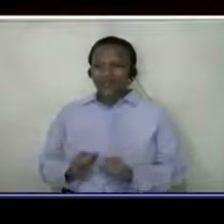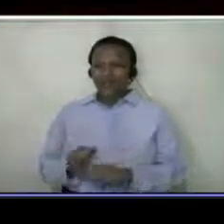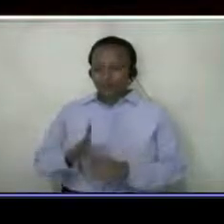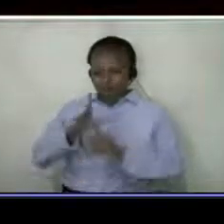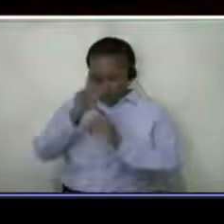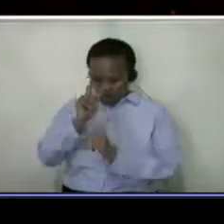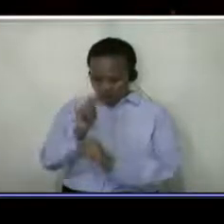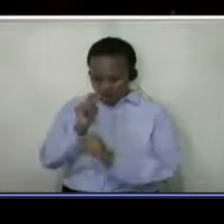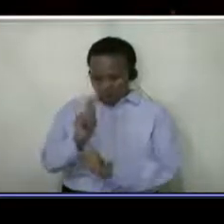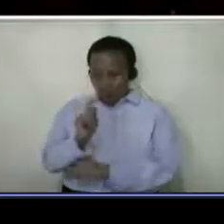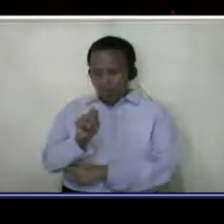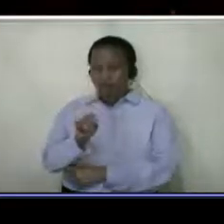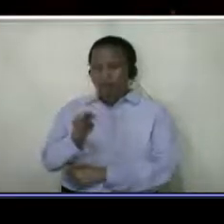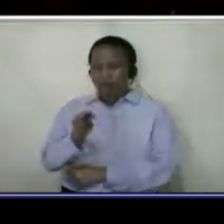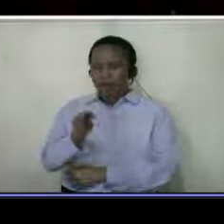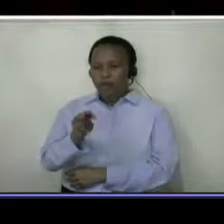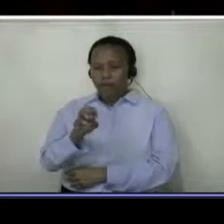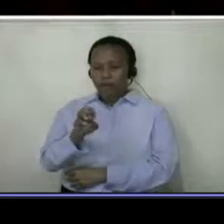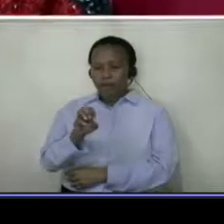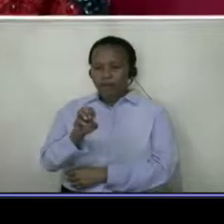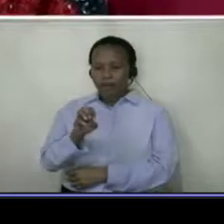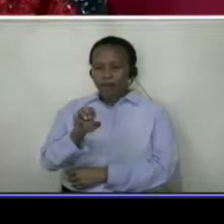Mayor.